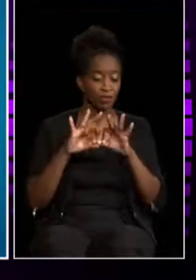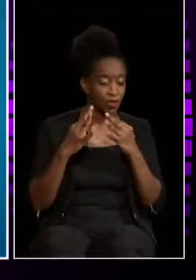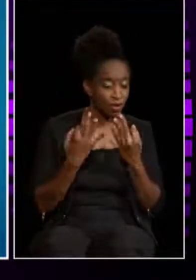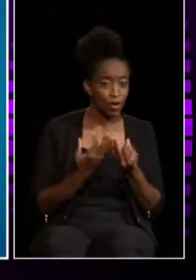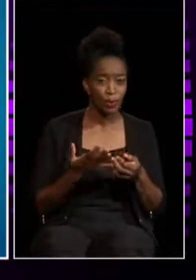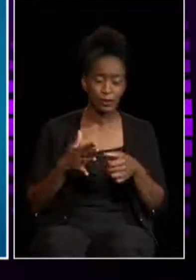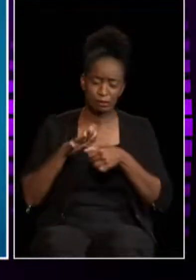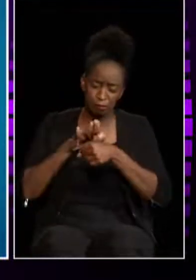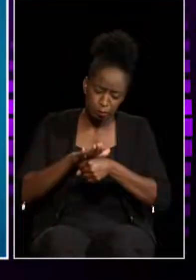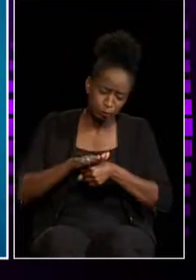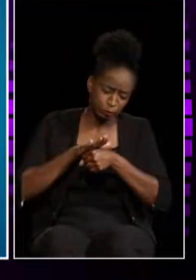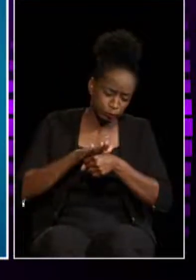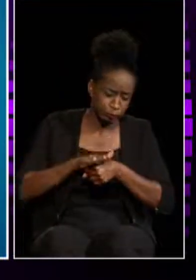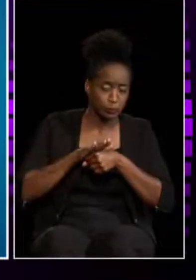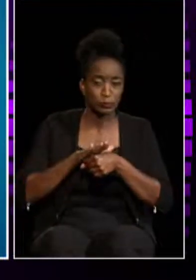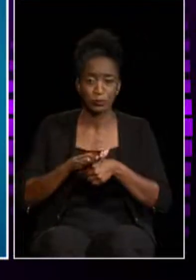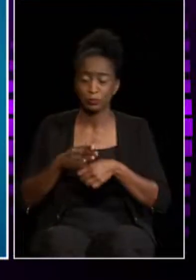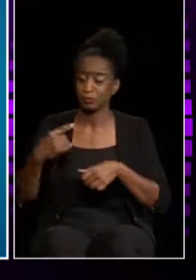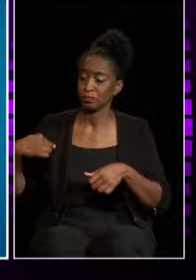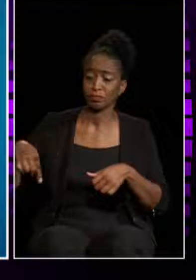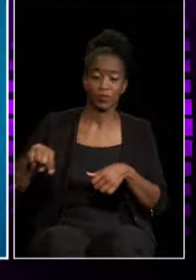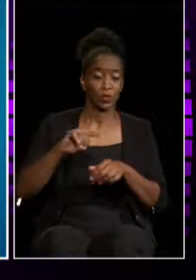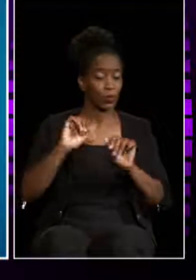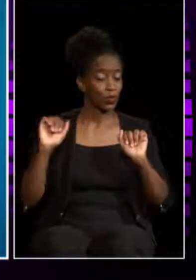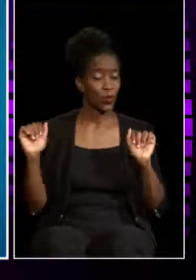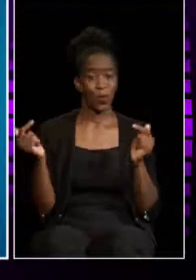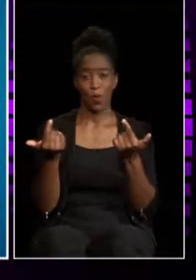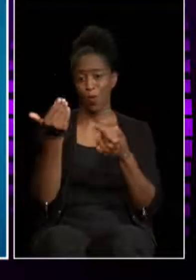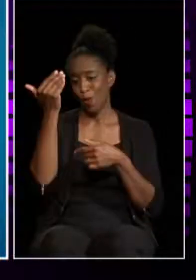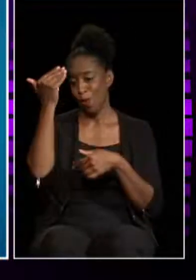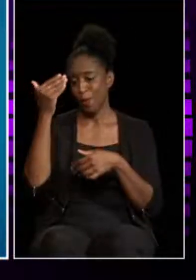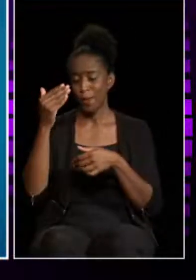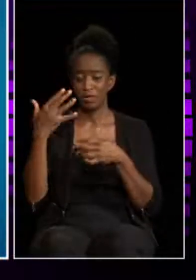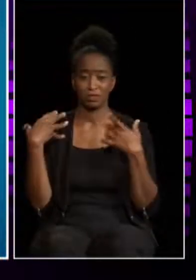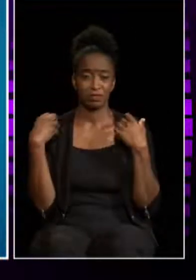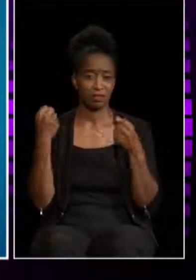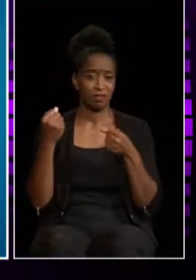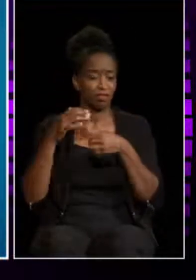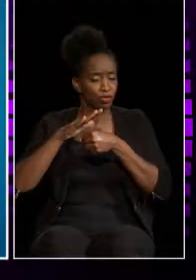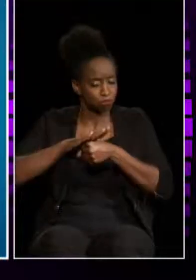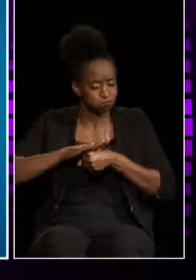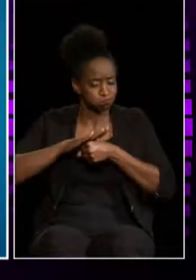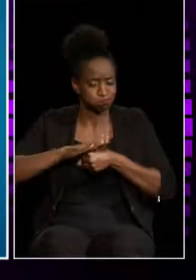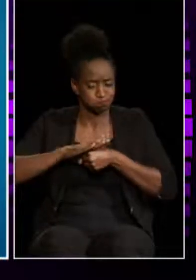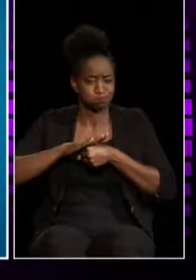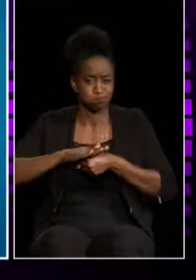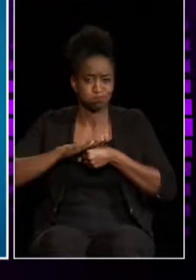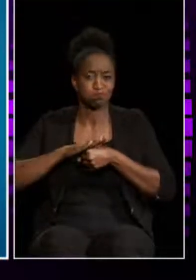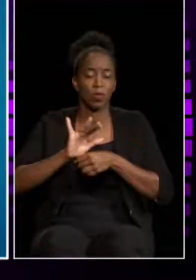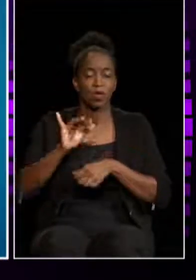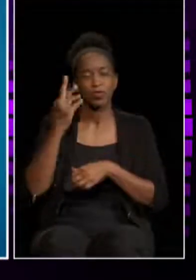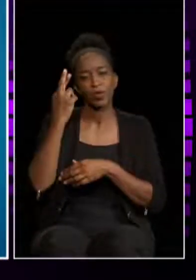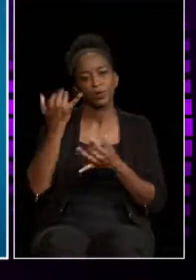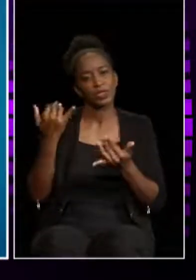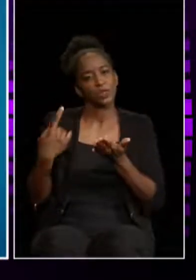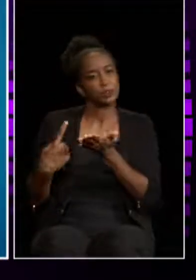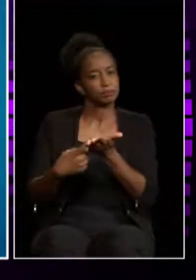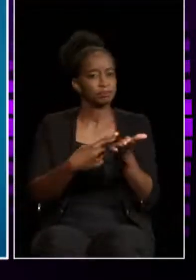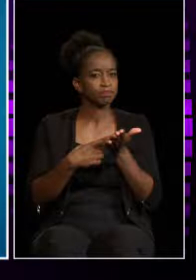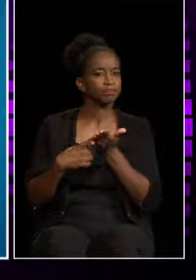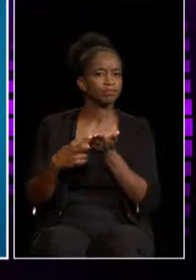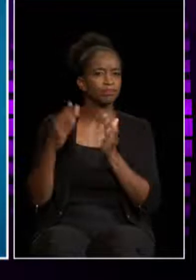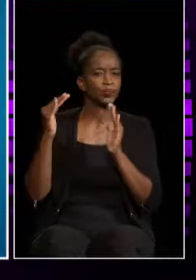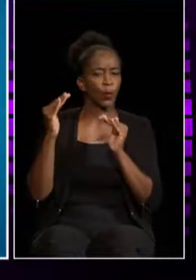And that's why we thought it was necessary to speak on this topic today. Our panelists hopefully should be back shortly, but we just want to keep you